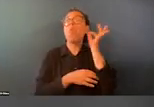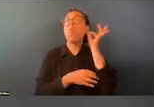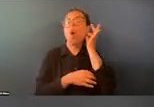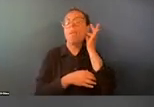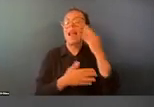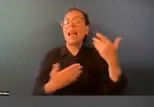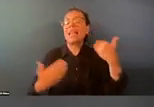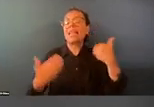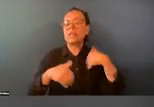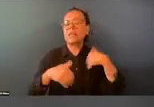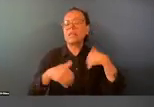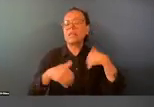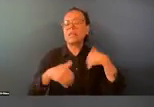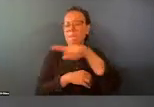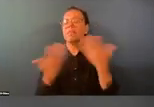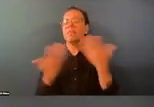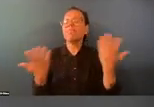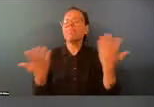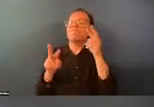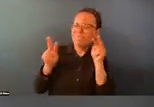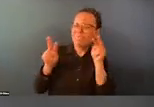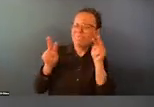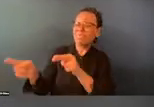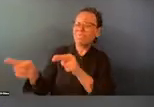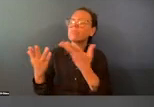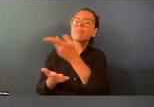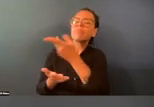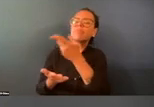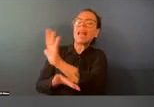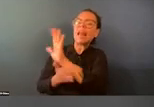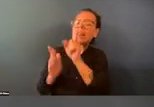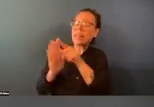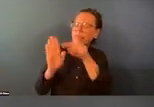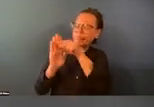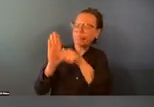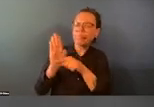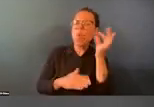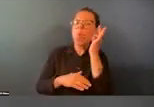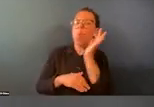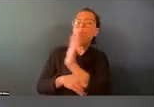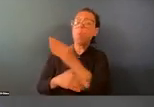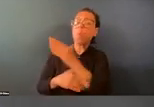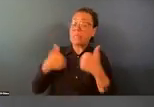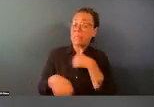need to align all policies according to the international acts which support